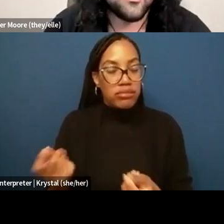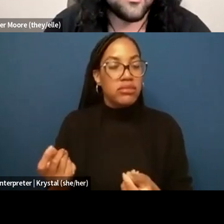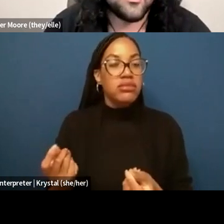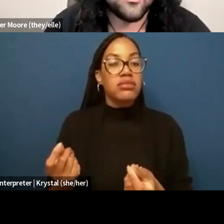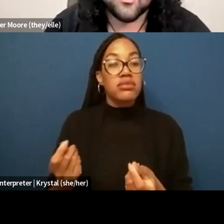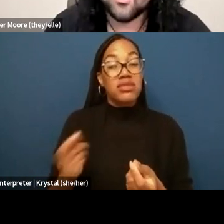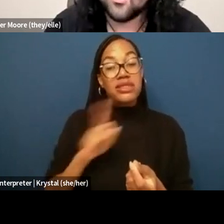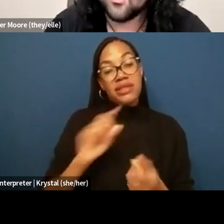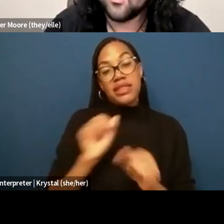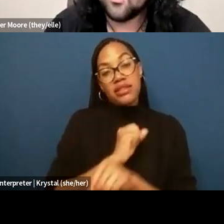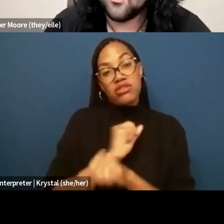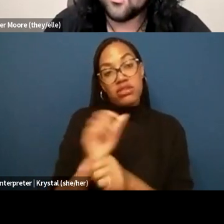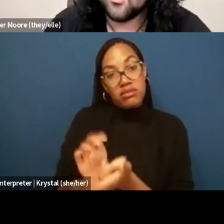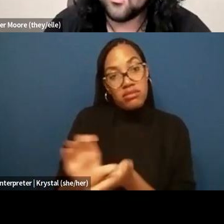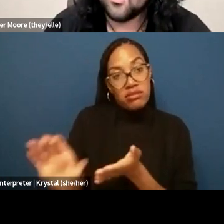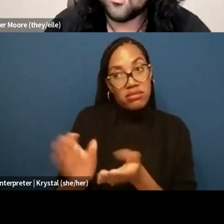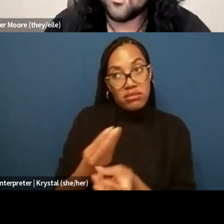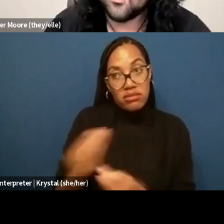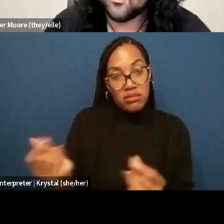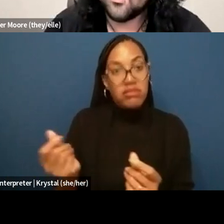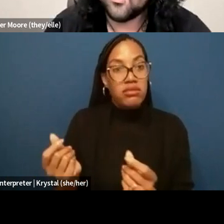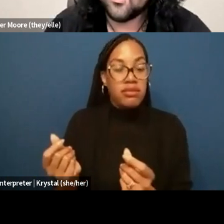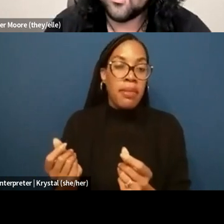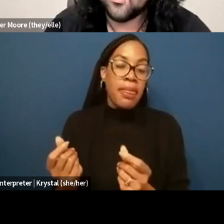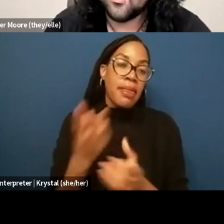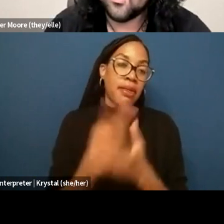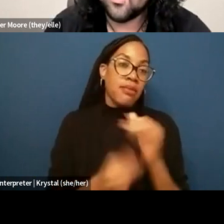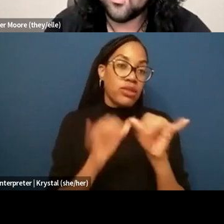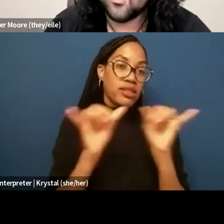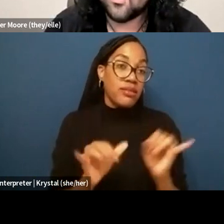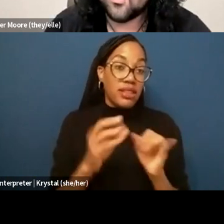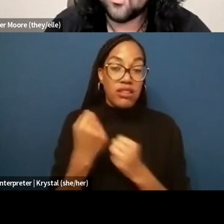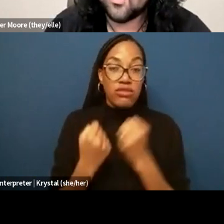eradicated structurally and systemically. And that